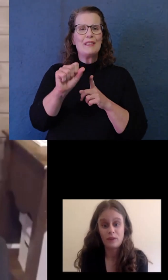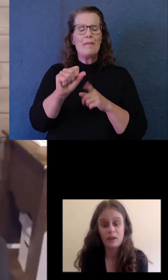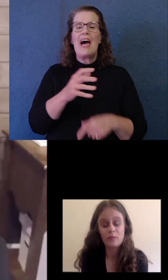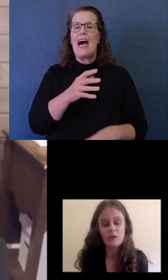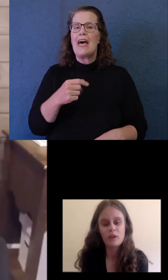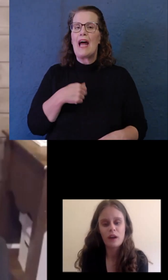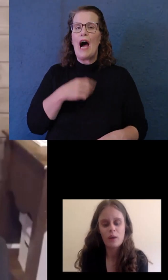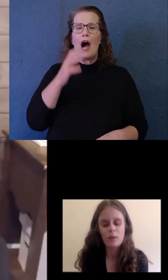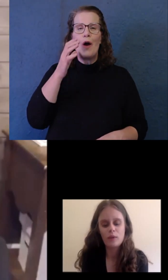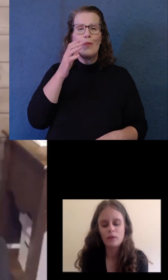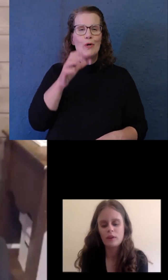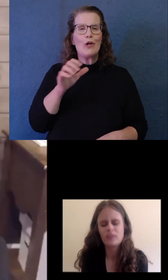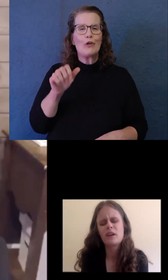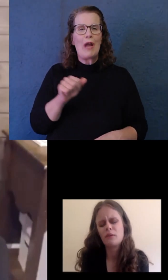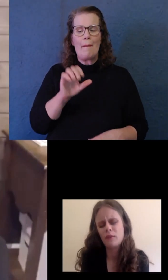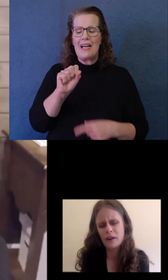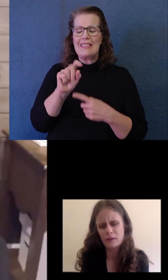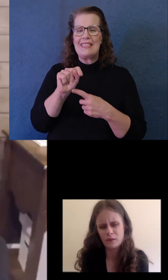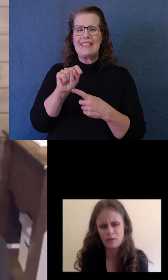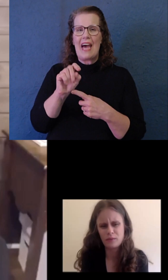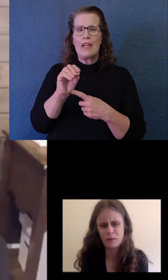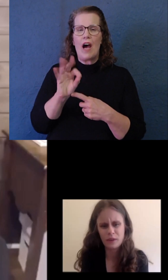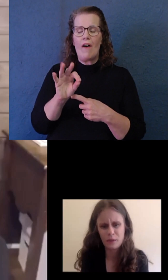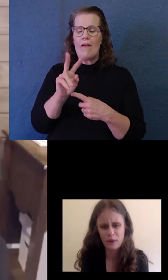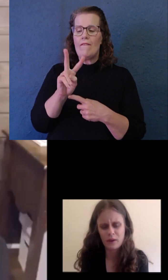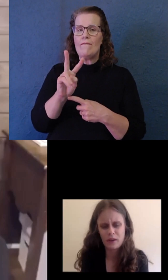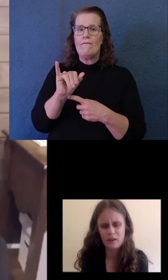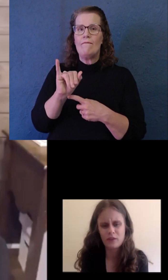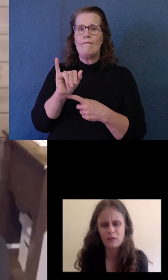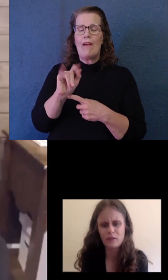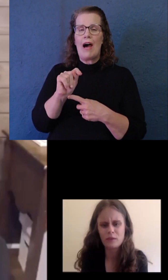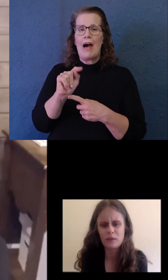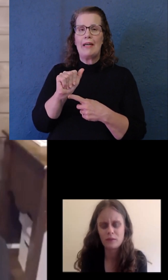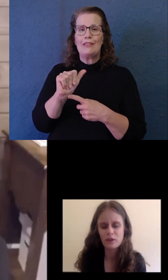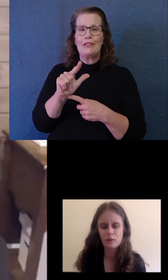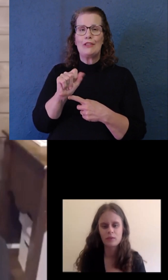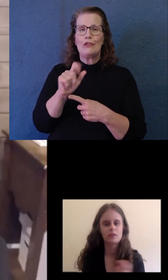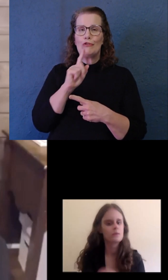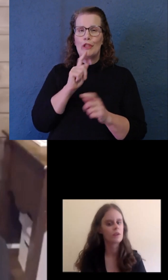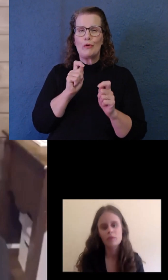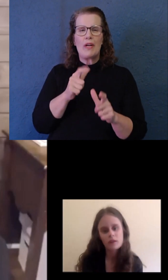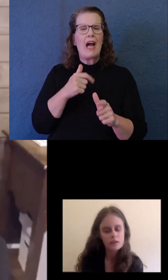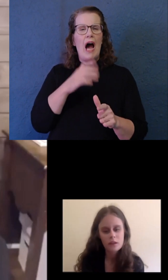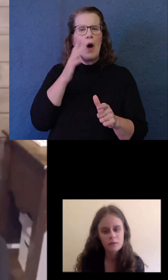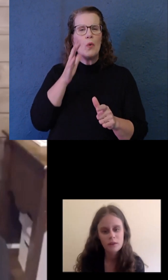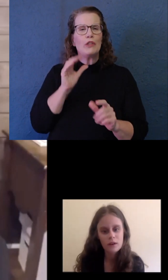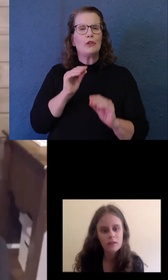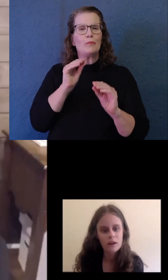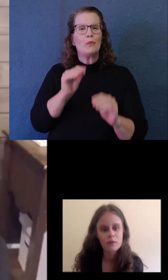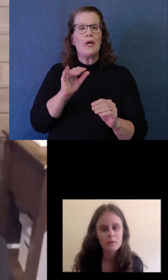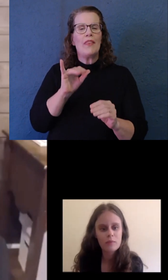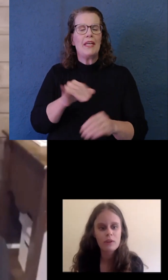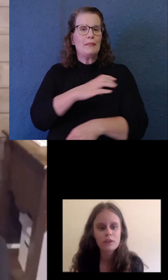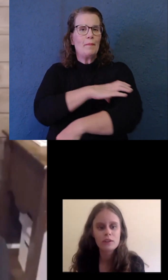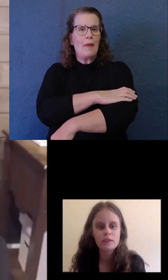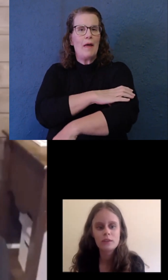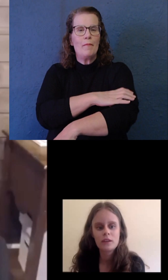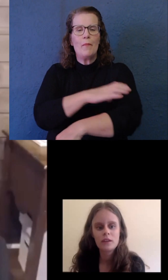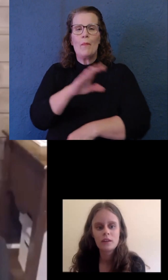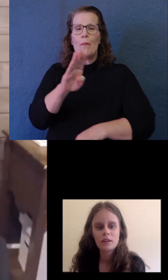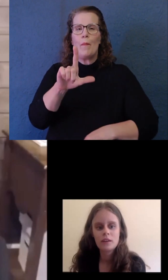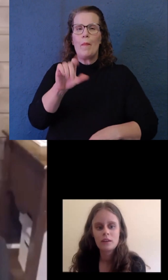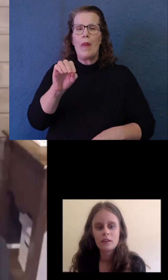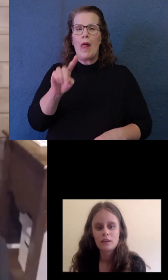Awesome. And I'm going to grab your a set of vitals really quick too. I'm just going to put this blood pressure cuff on, grab your blood